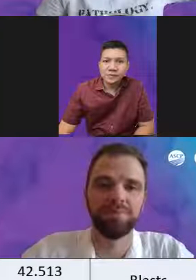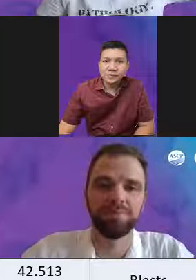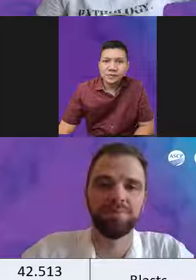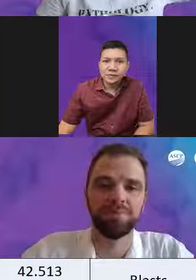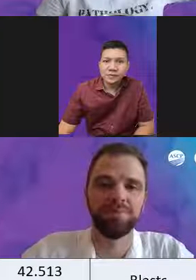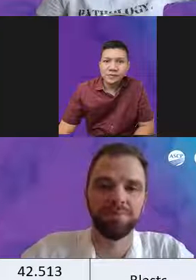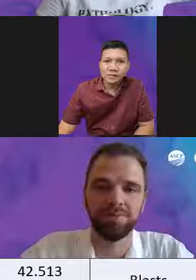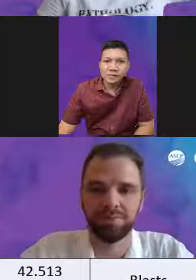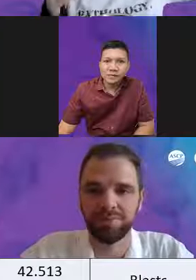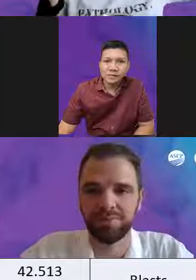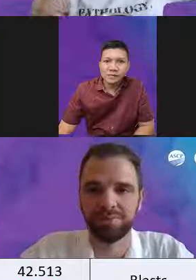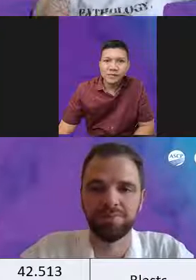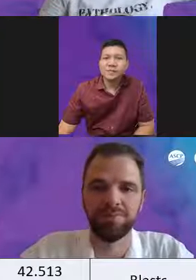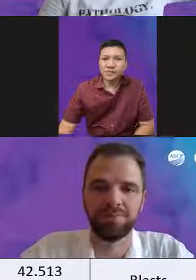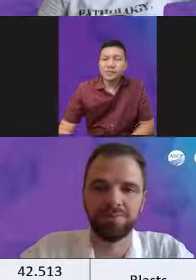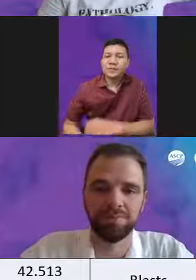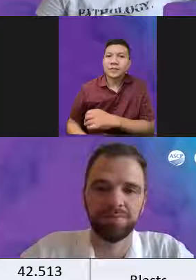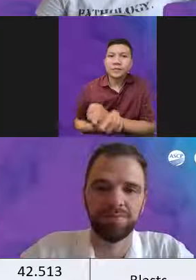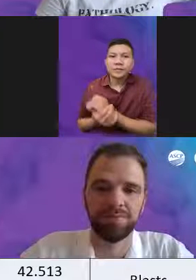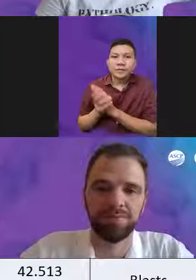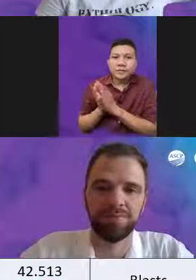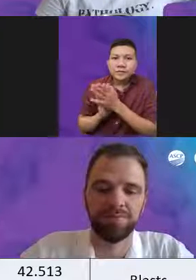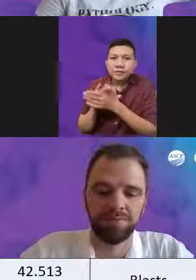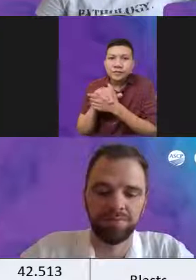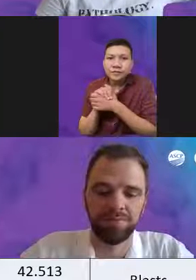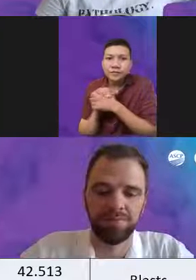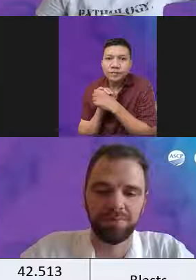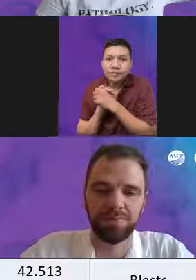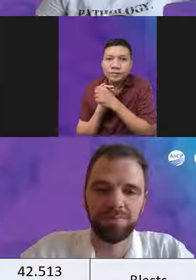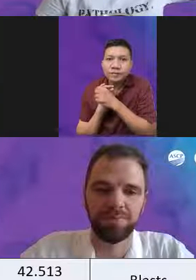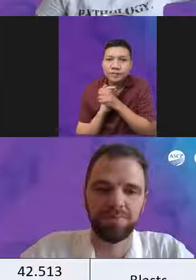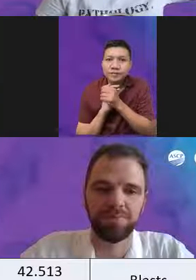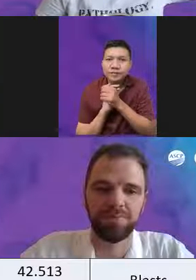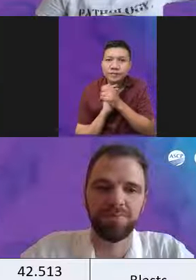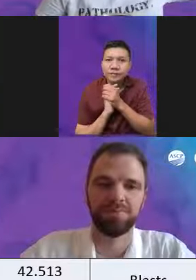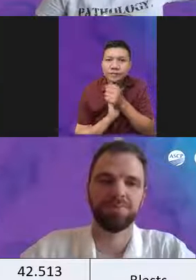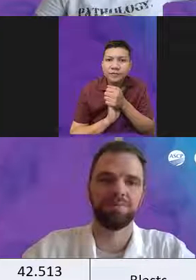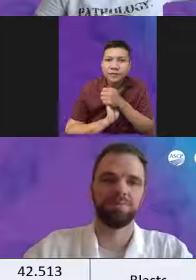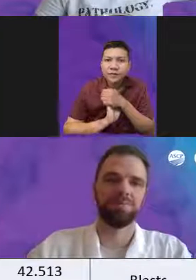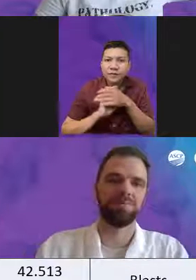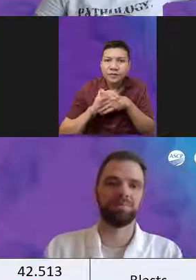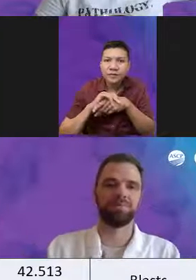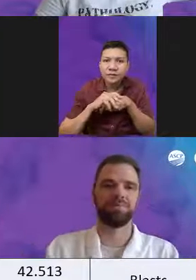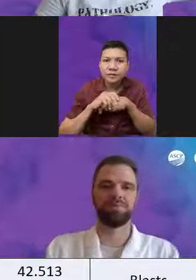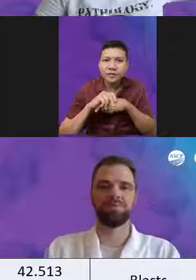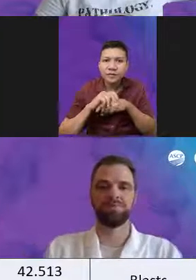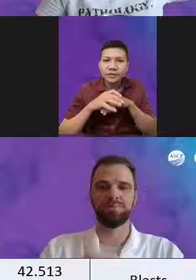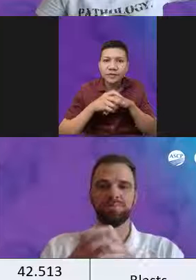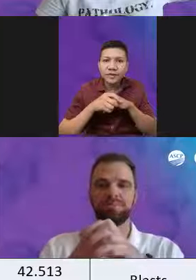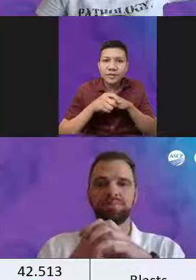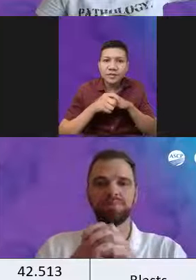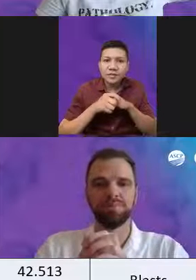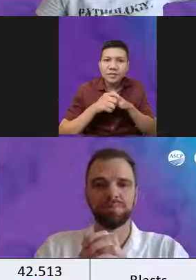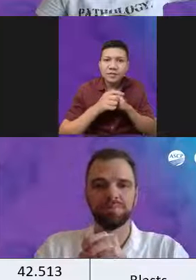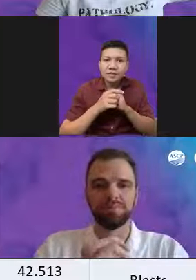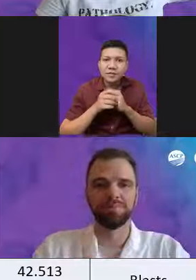they got it, and they are right in the middle of the standings of the top 10. We're followed by